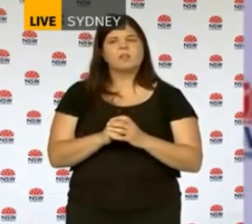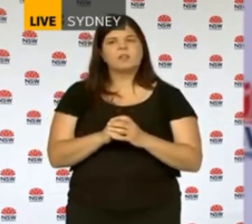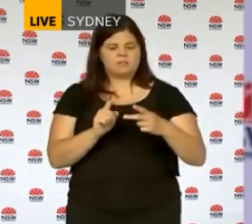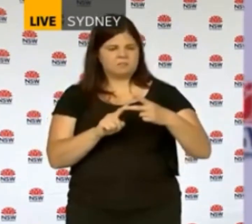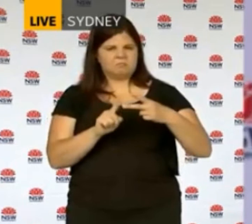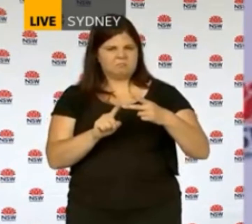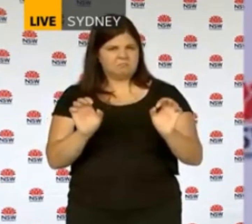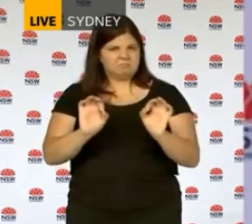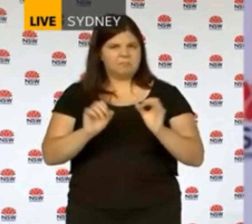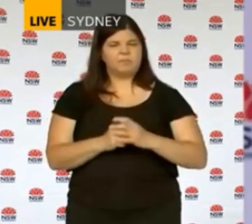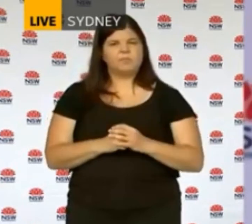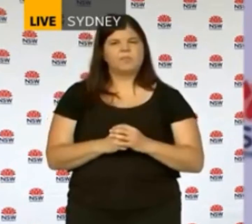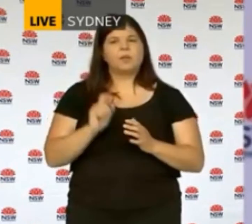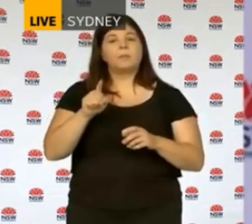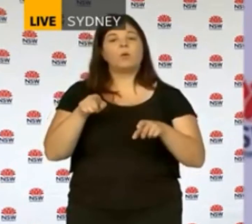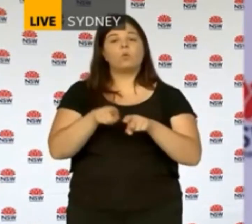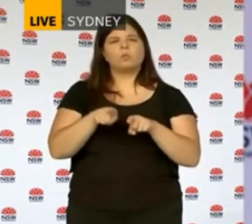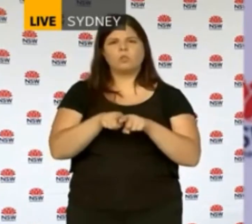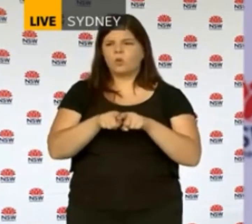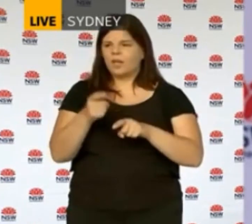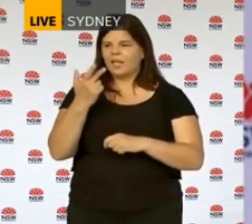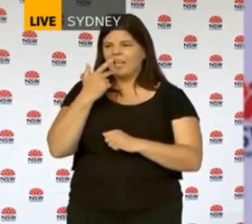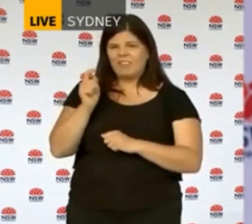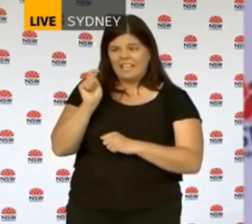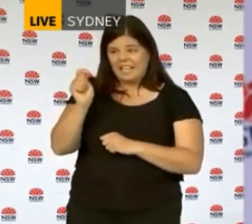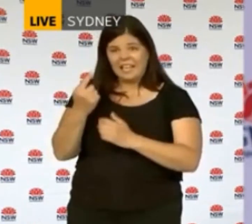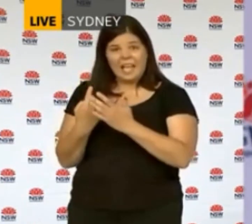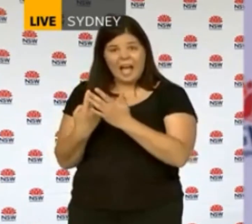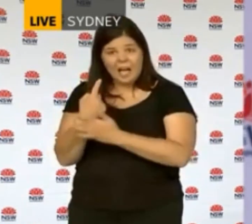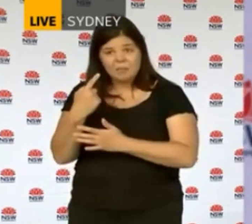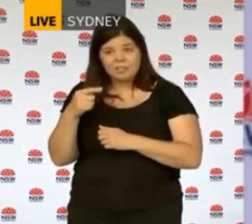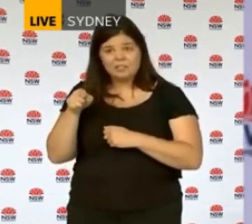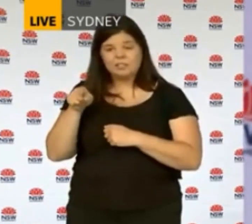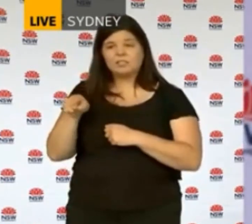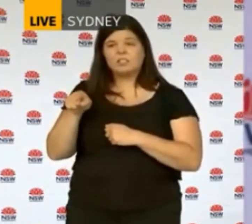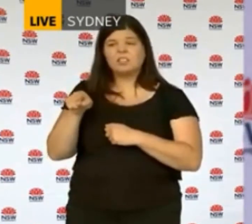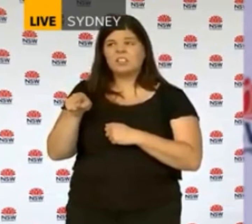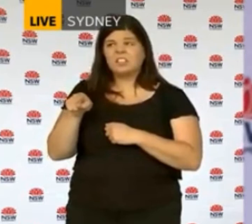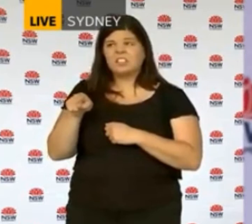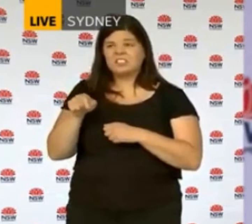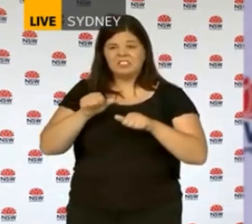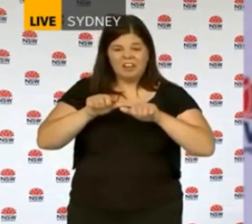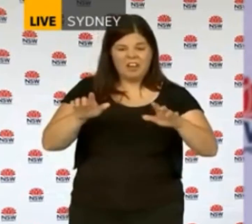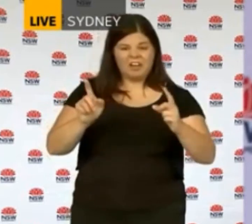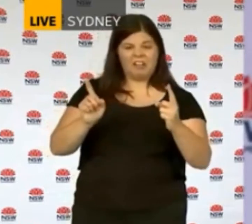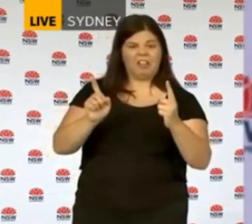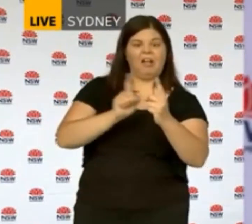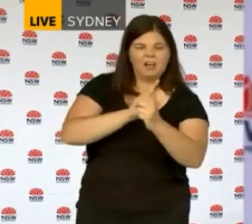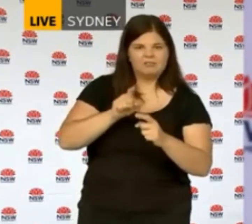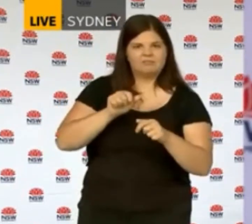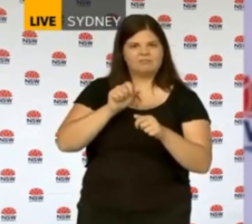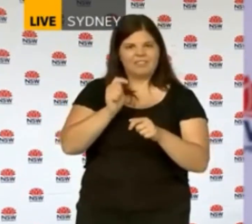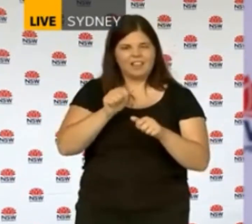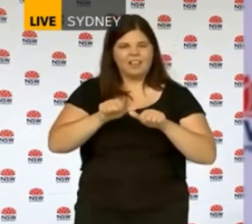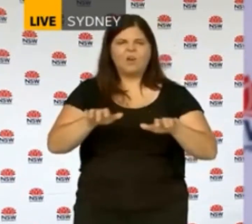have quite a high vigilance when there's any near misses. So you need a real reporting culture. I think